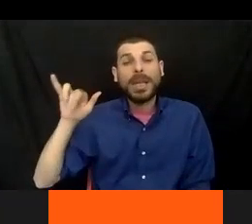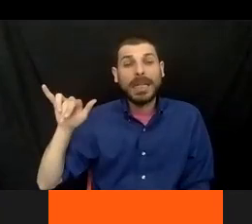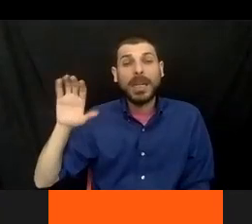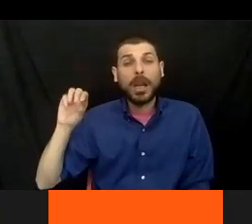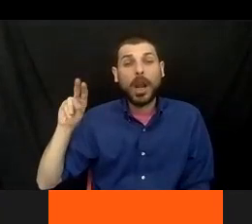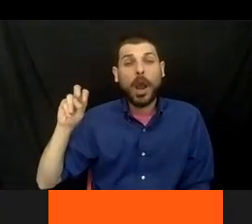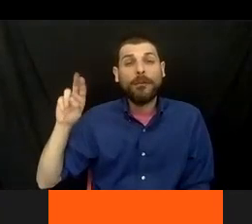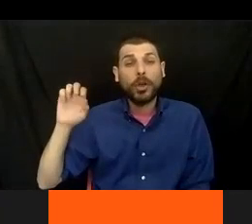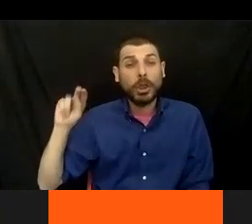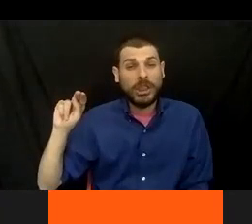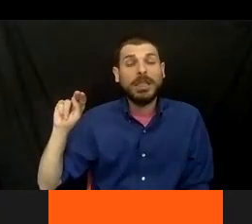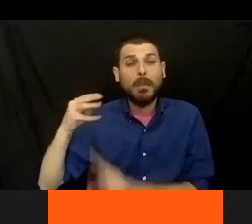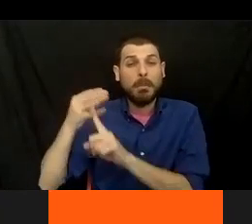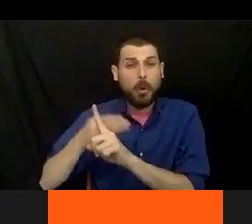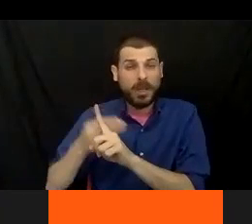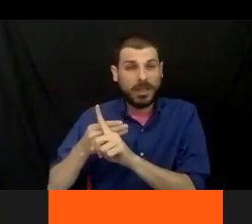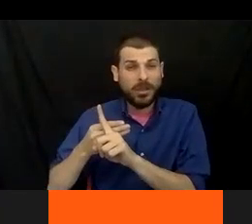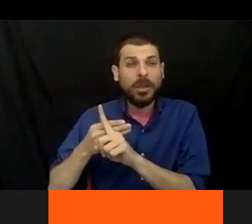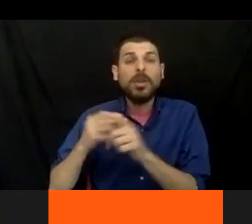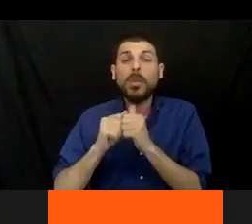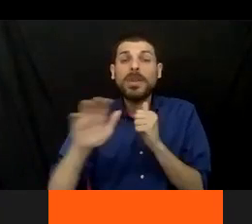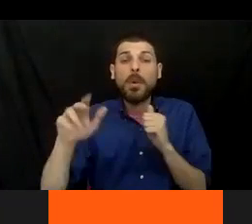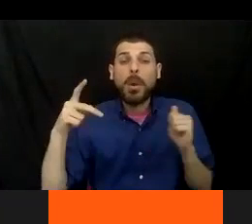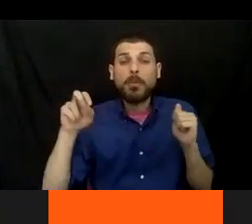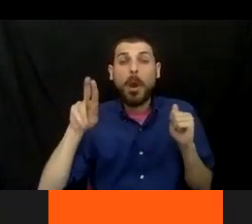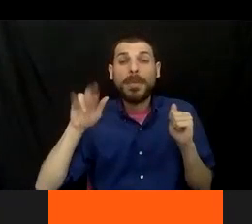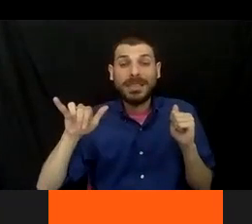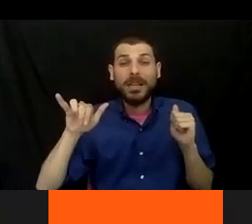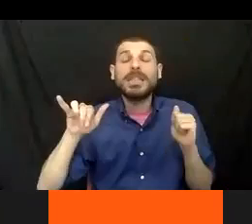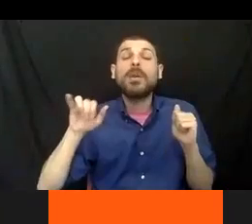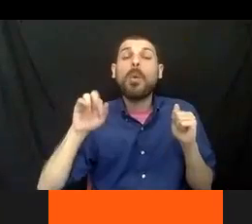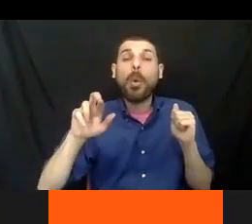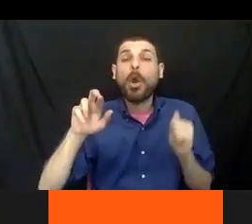equity conversion on the promissory note and trust deed or mortgage.